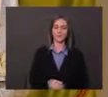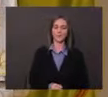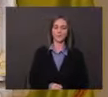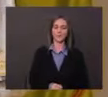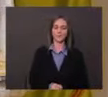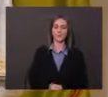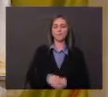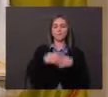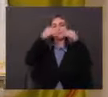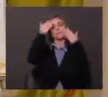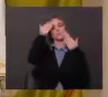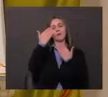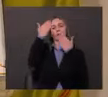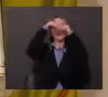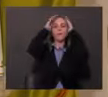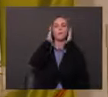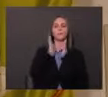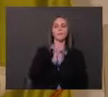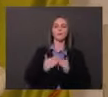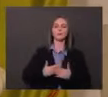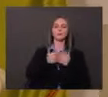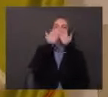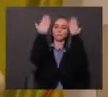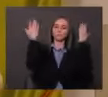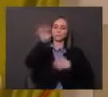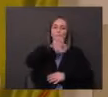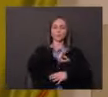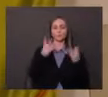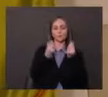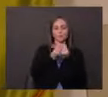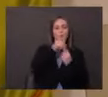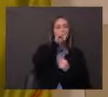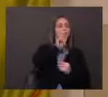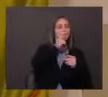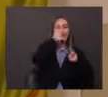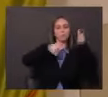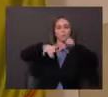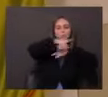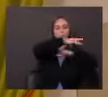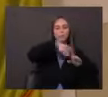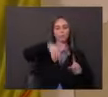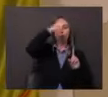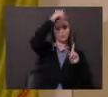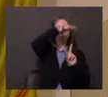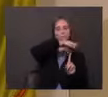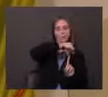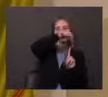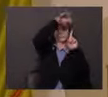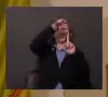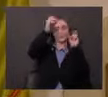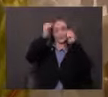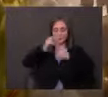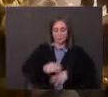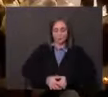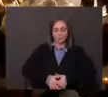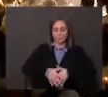Hail Mary, full of grace, the Lord is with thee. Blessed art thou amongst women, and blessed is